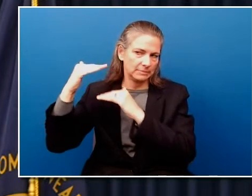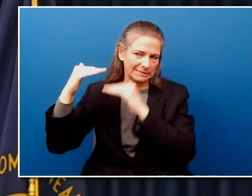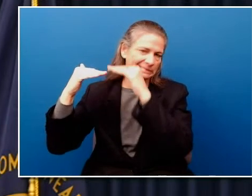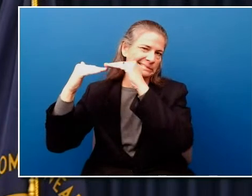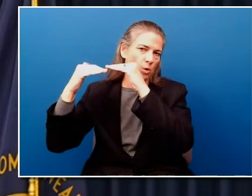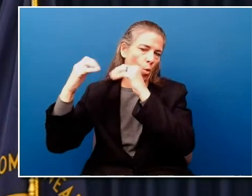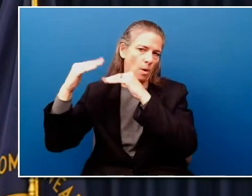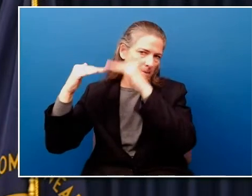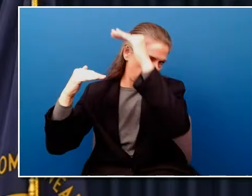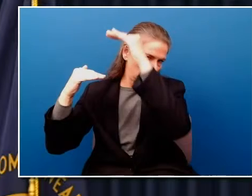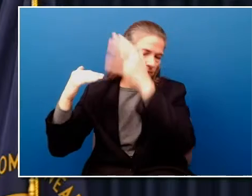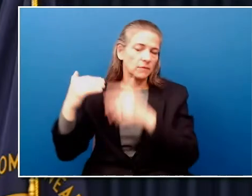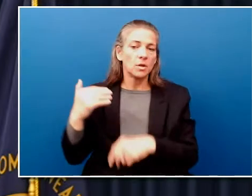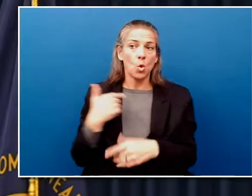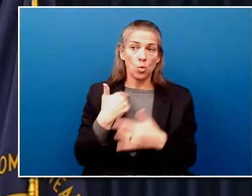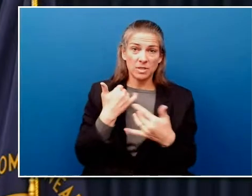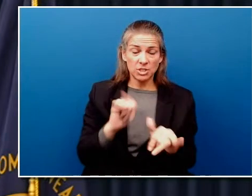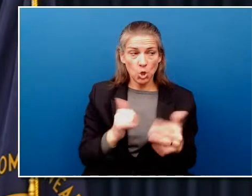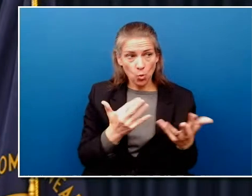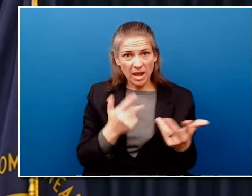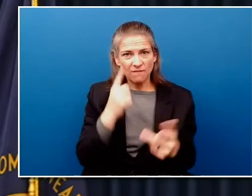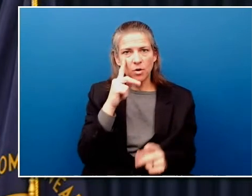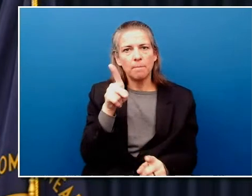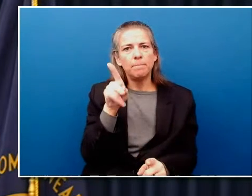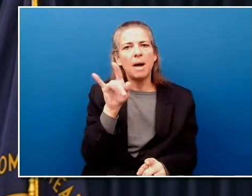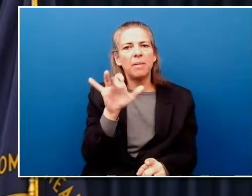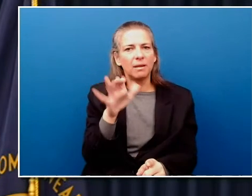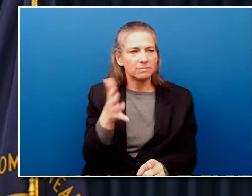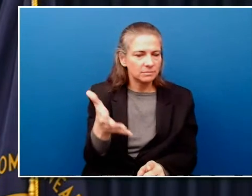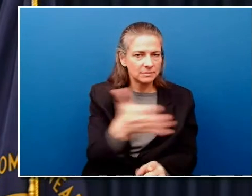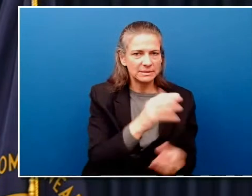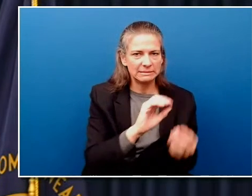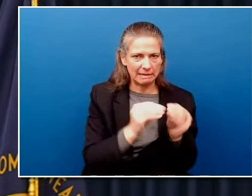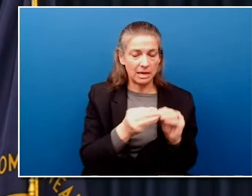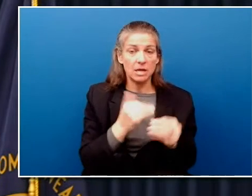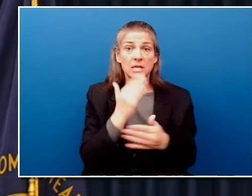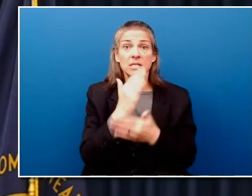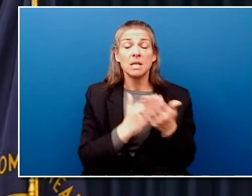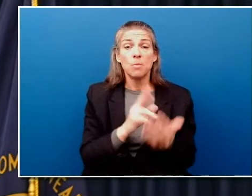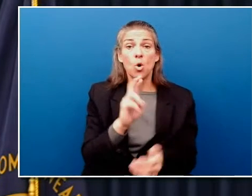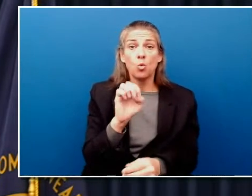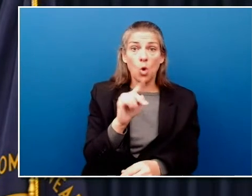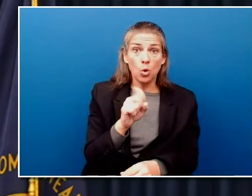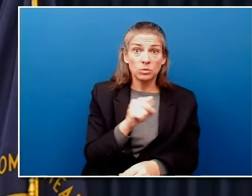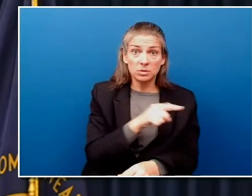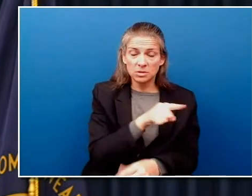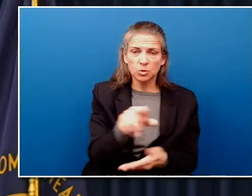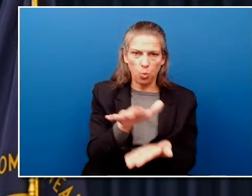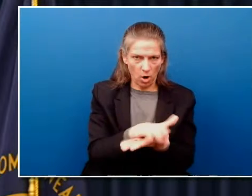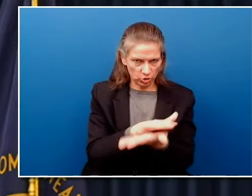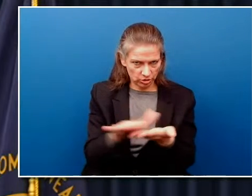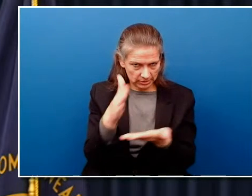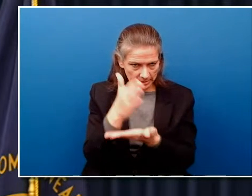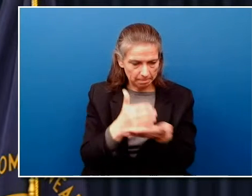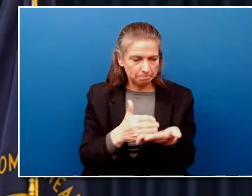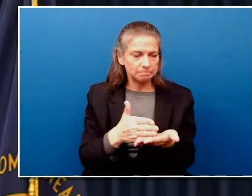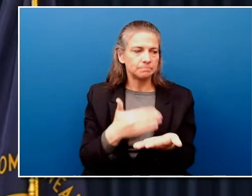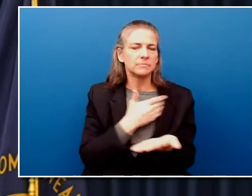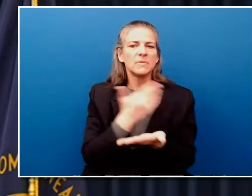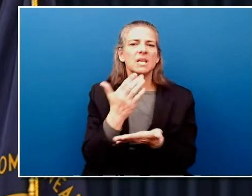waiting for data on the public side. Now, we had some roads washed out. We certainly had